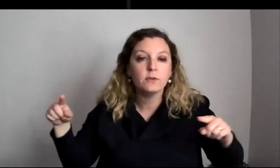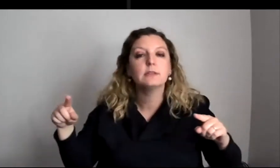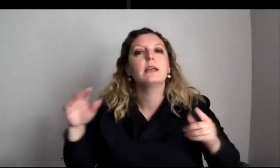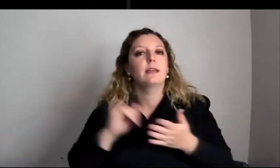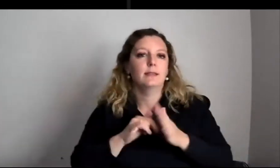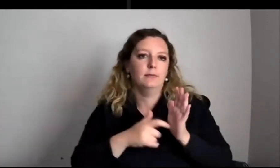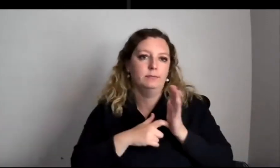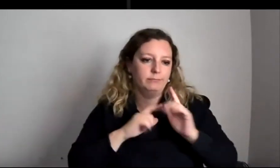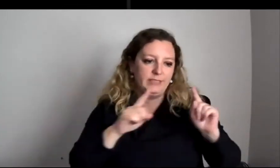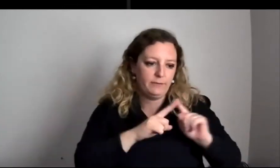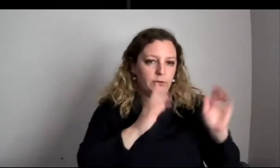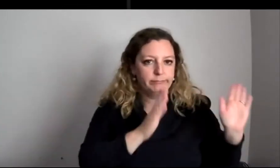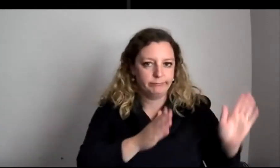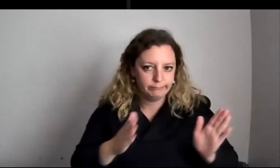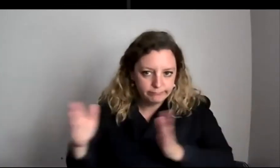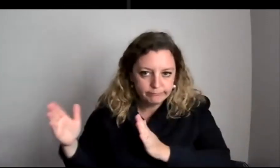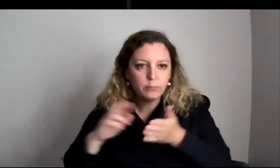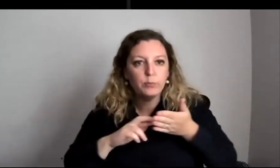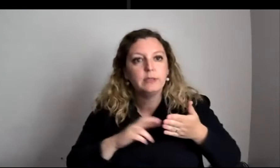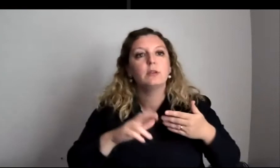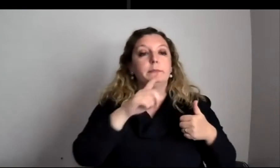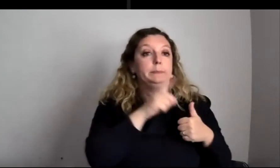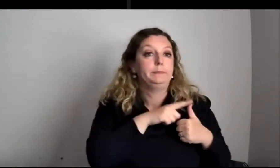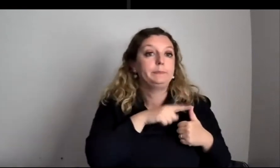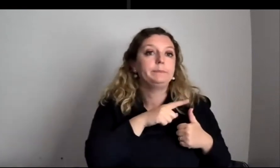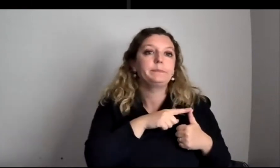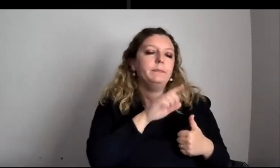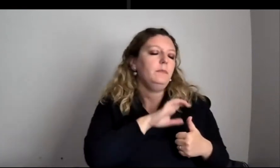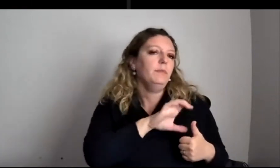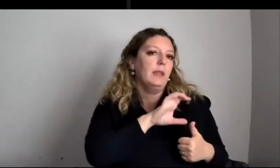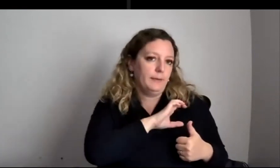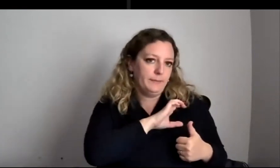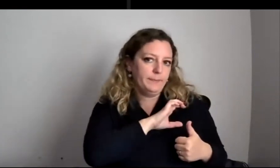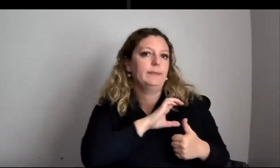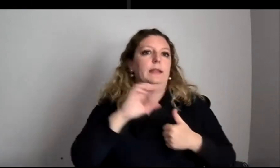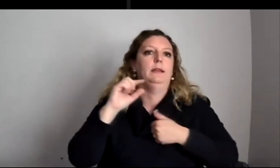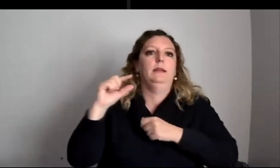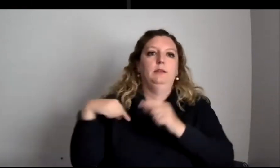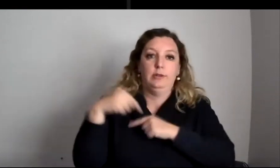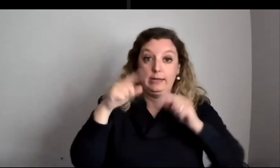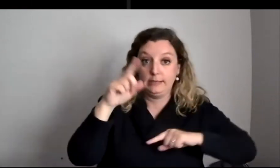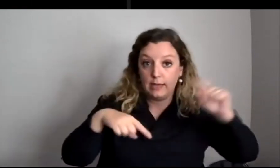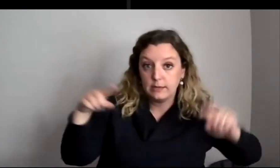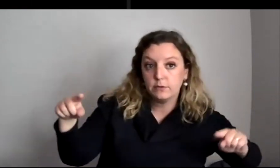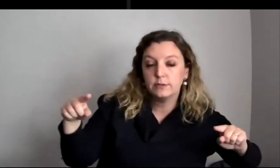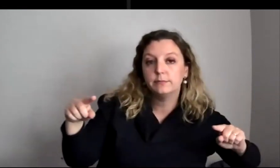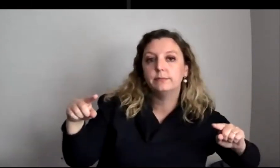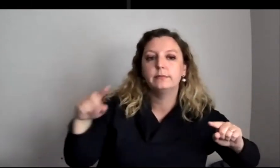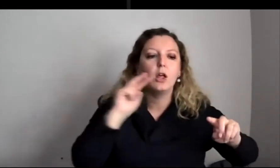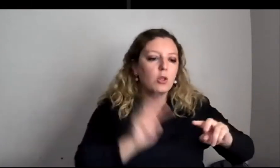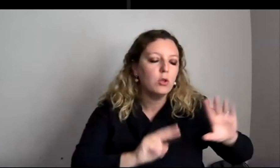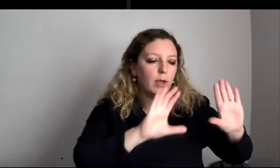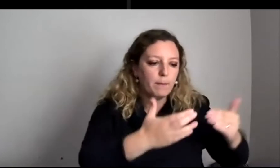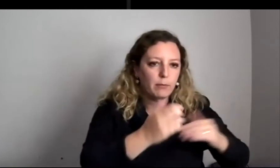several different phases of research. So the first of these is to characterize the genetic diversity of these animals, look at